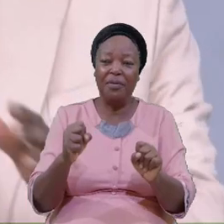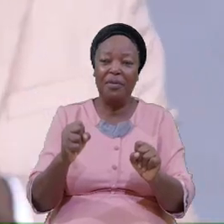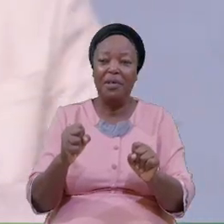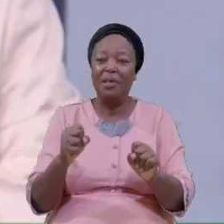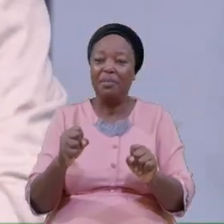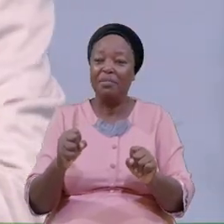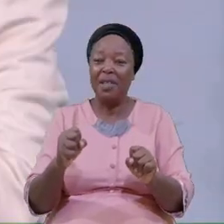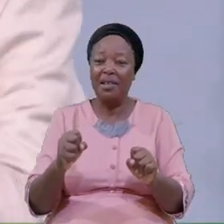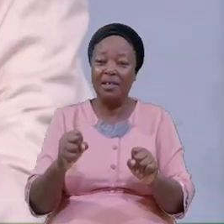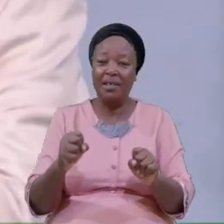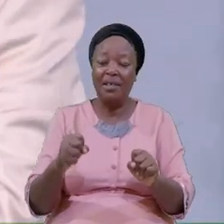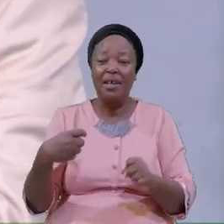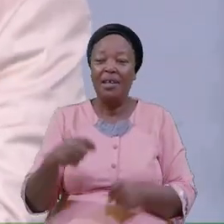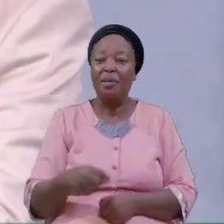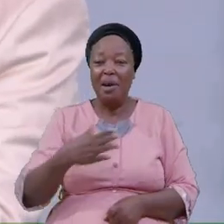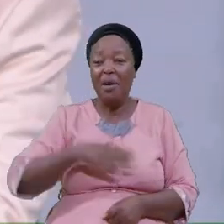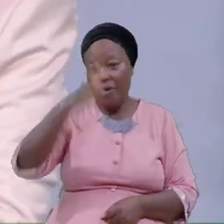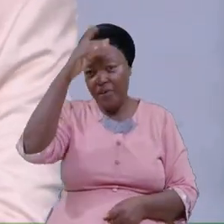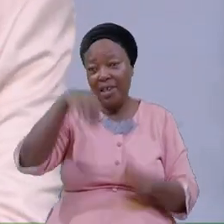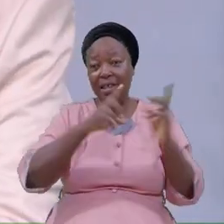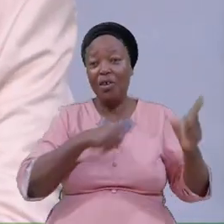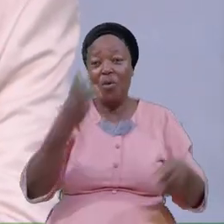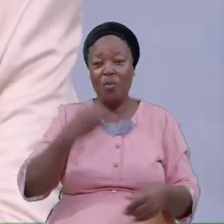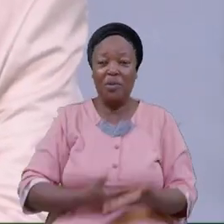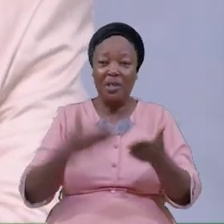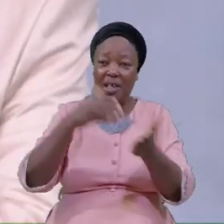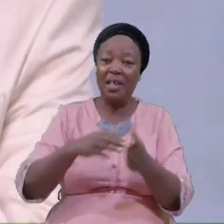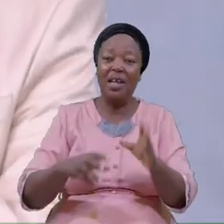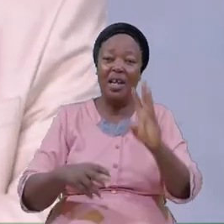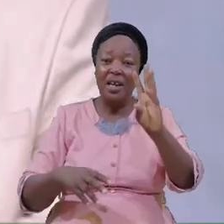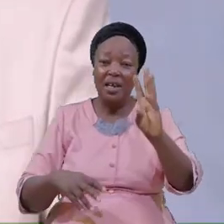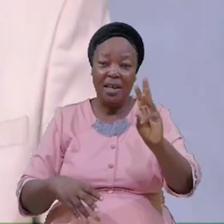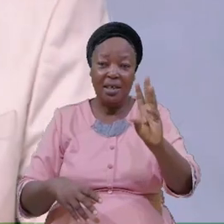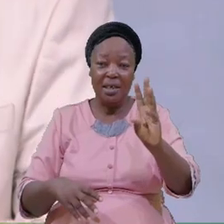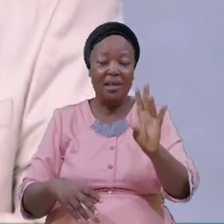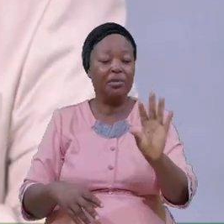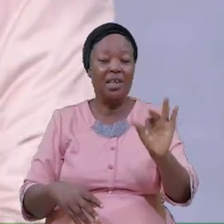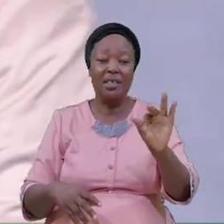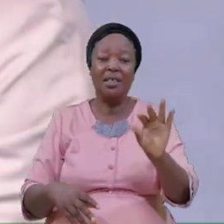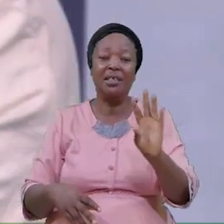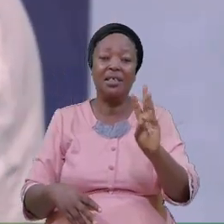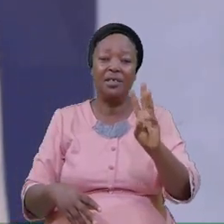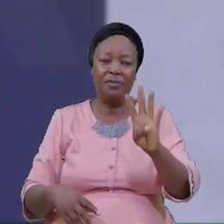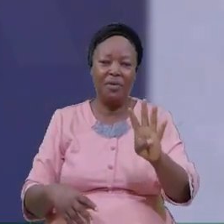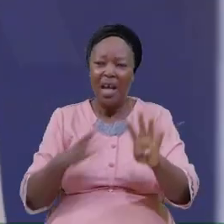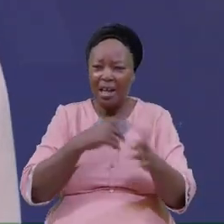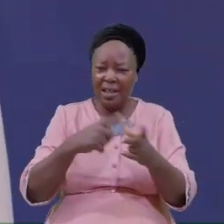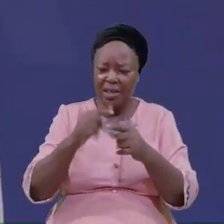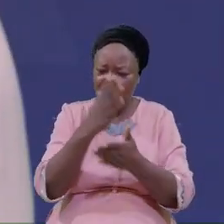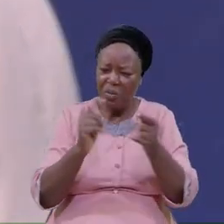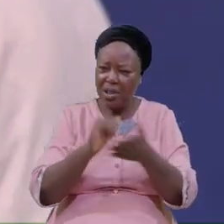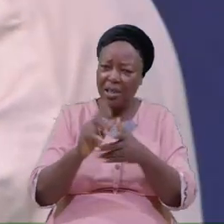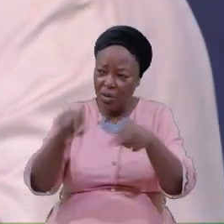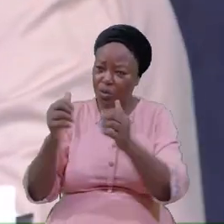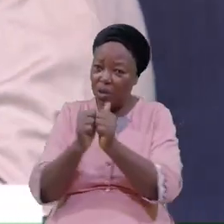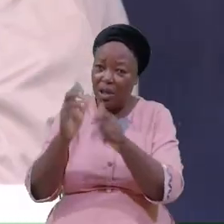1964. And there was somebody who had been going together to a particular church. Il y a quelqu'un avec qui on allait dans une église donnée. In